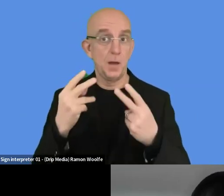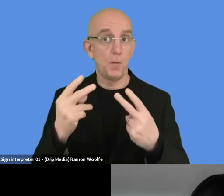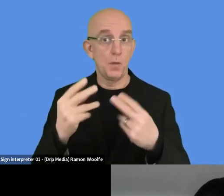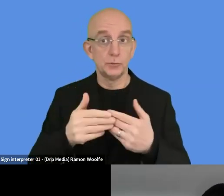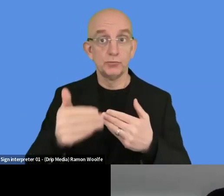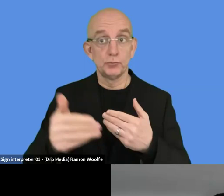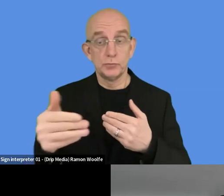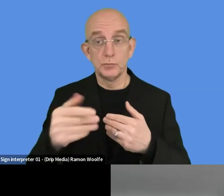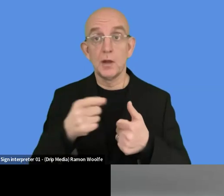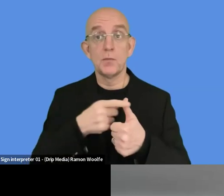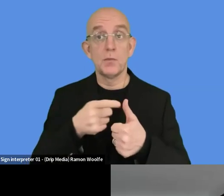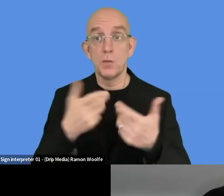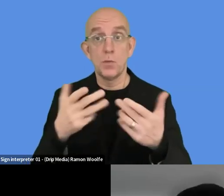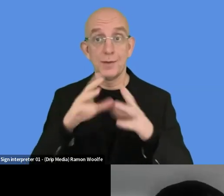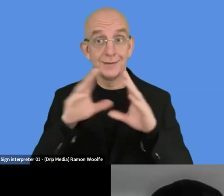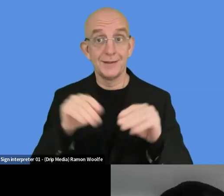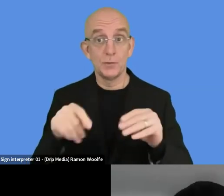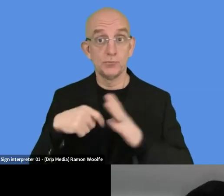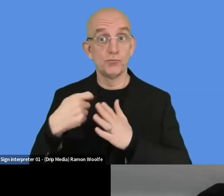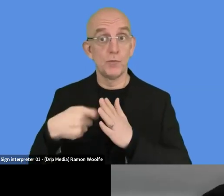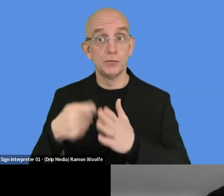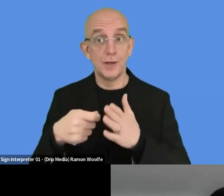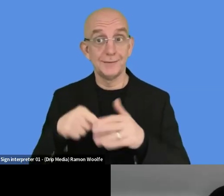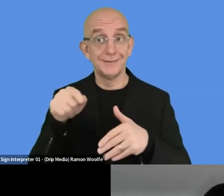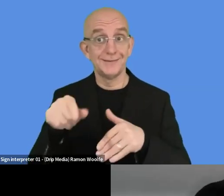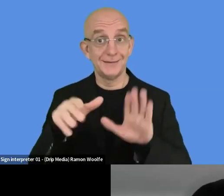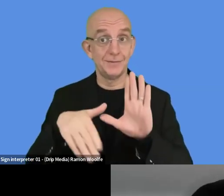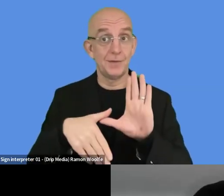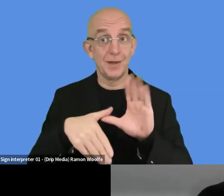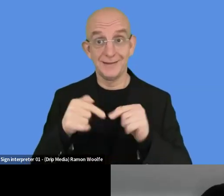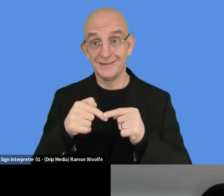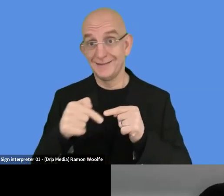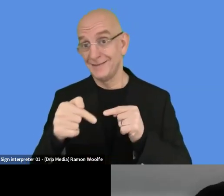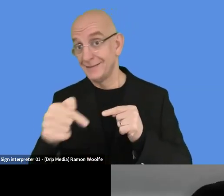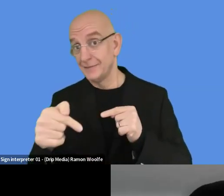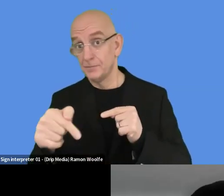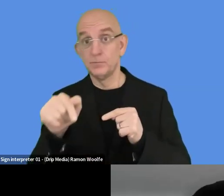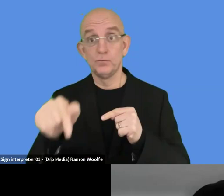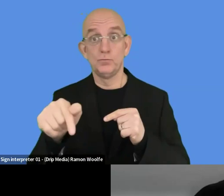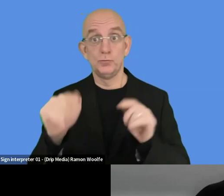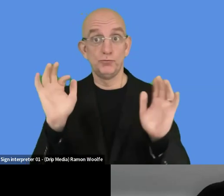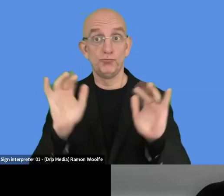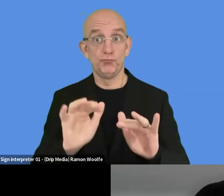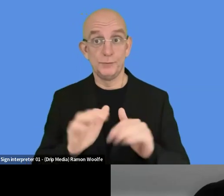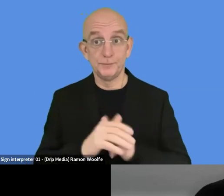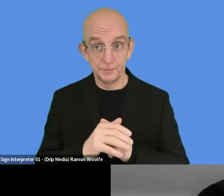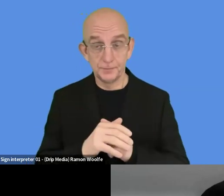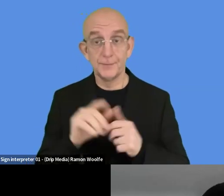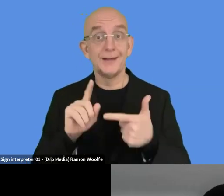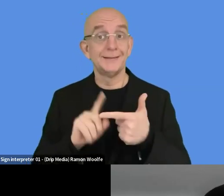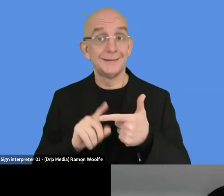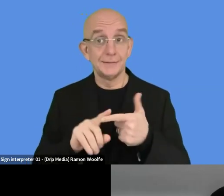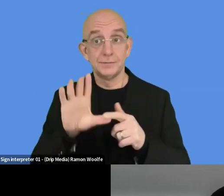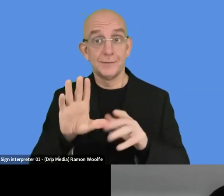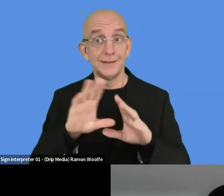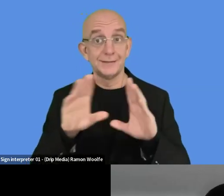coming up in just a few weeks. And the second thing is the ZeroCon call for